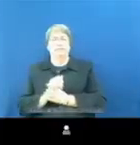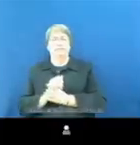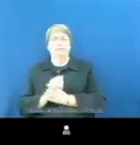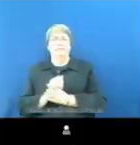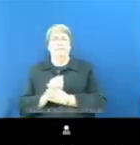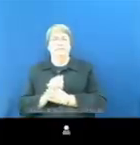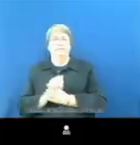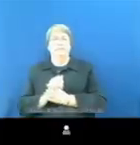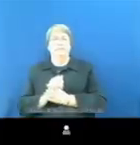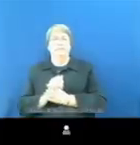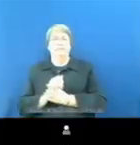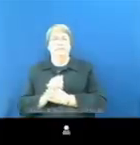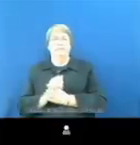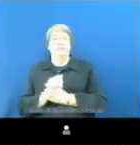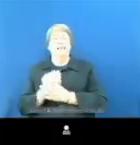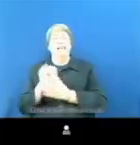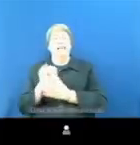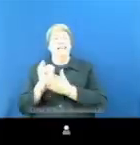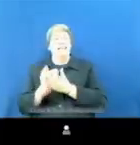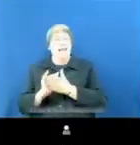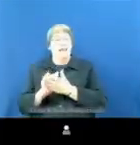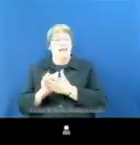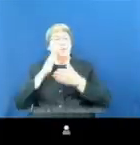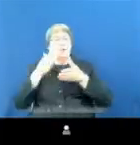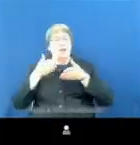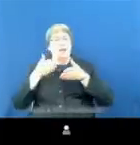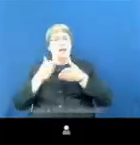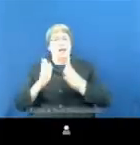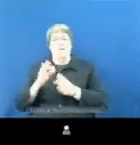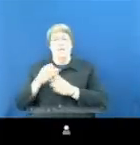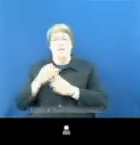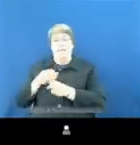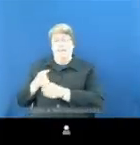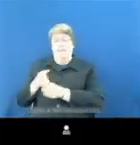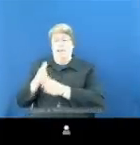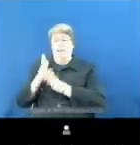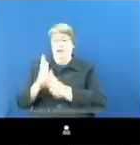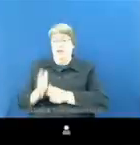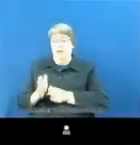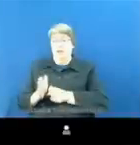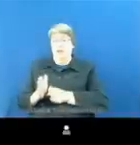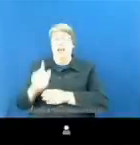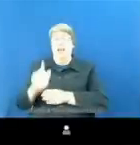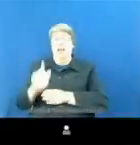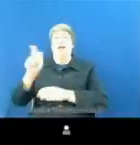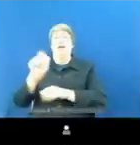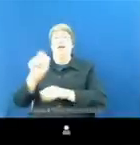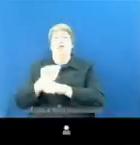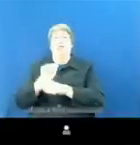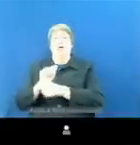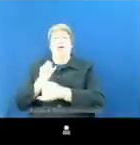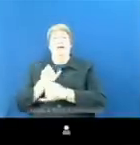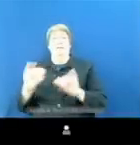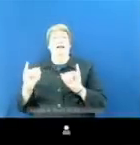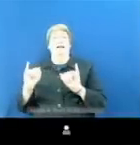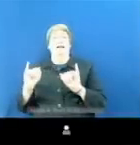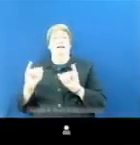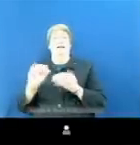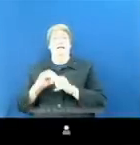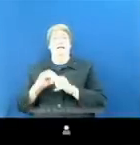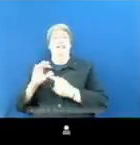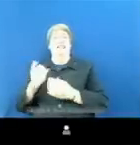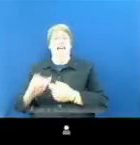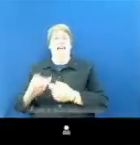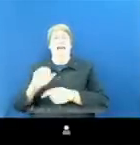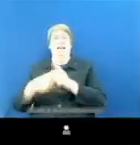allows the specialist then to be able to work autonomously in specialized settings. And it also